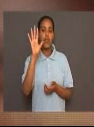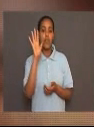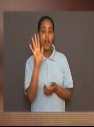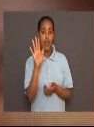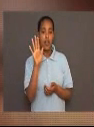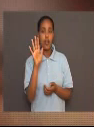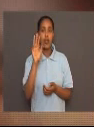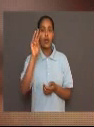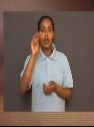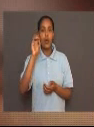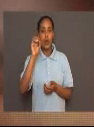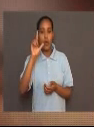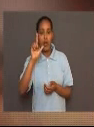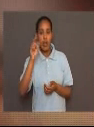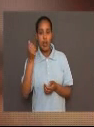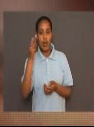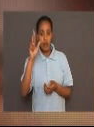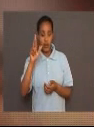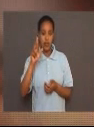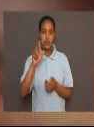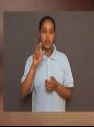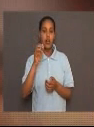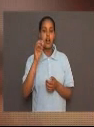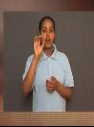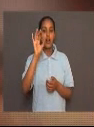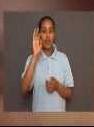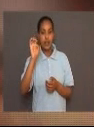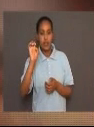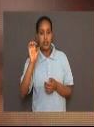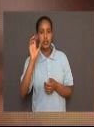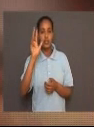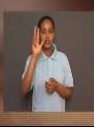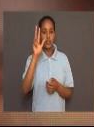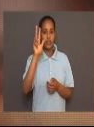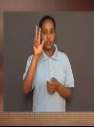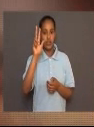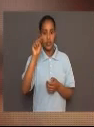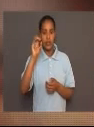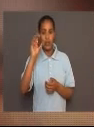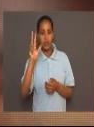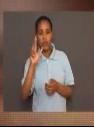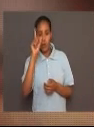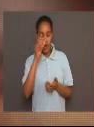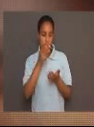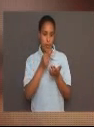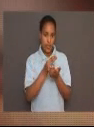0.05 molar solution of iron 3 nitrate into 1 beaker,